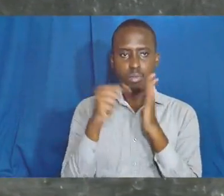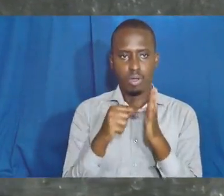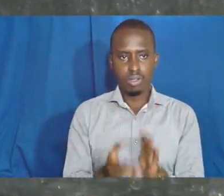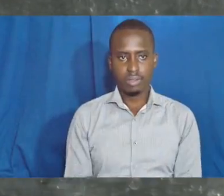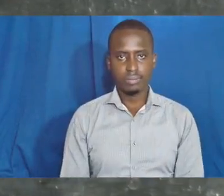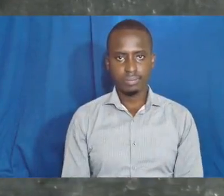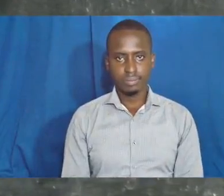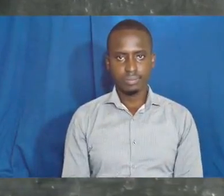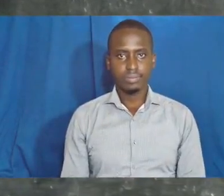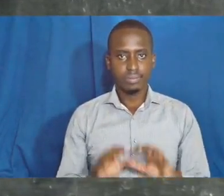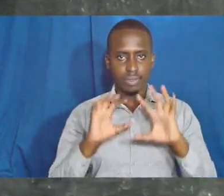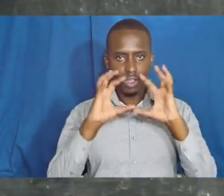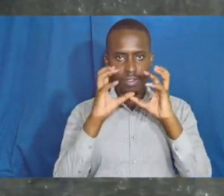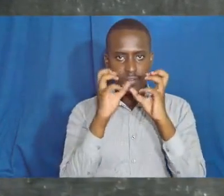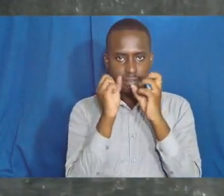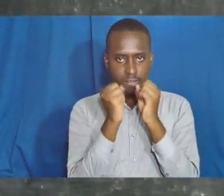The freezing point